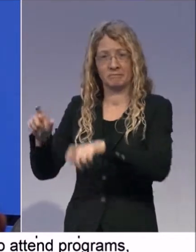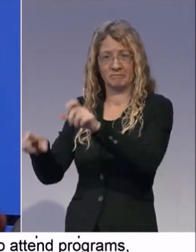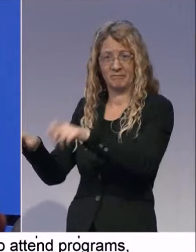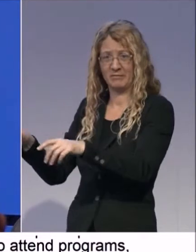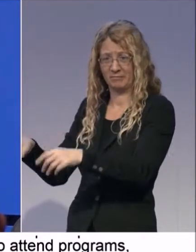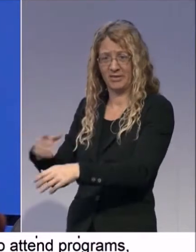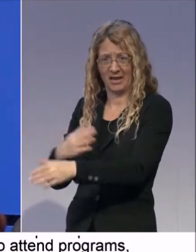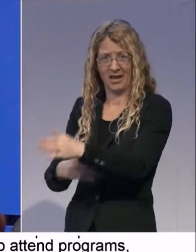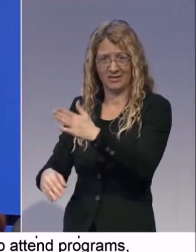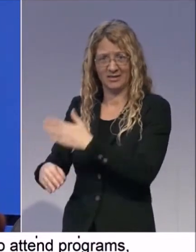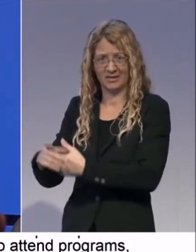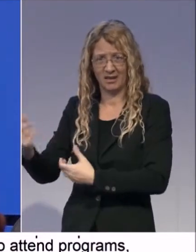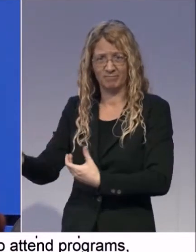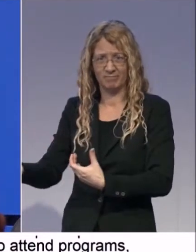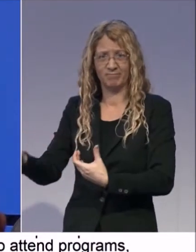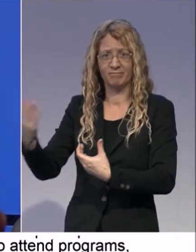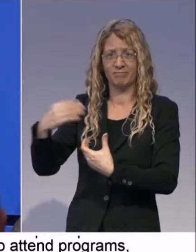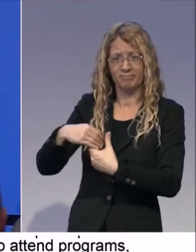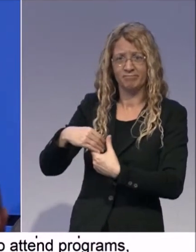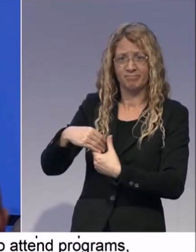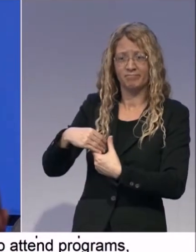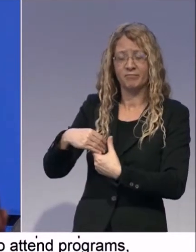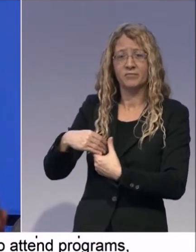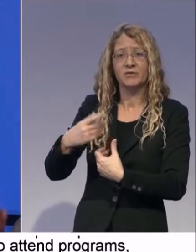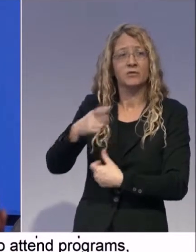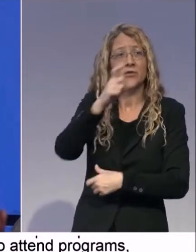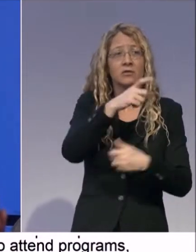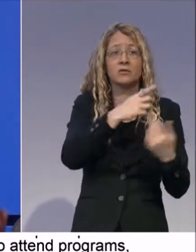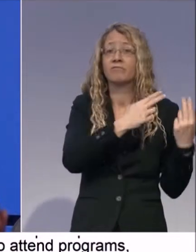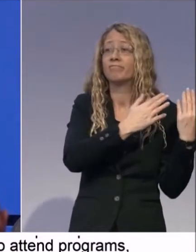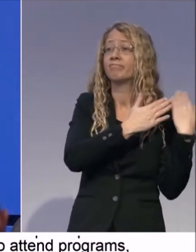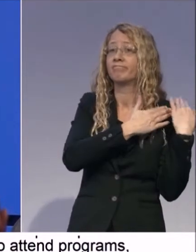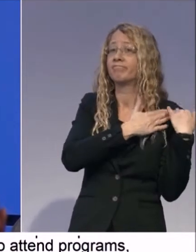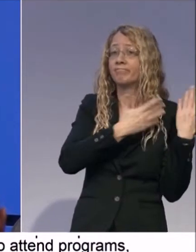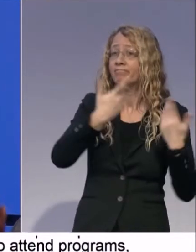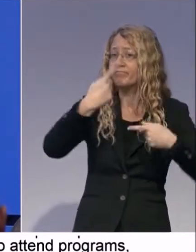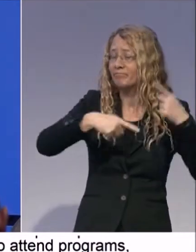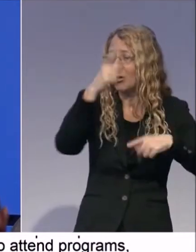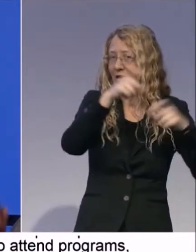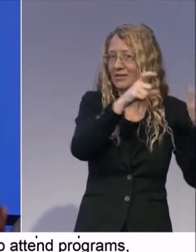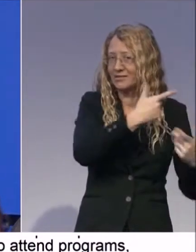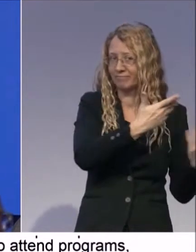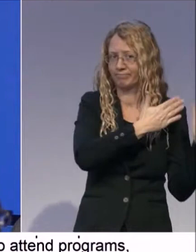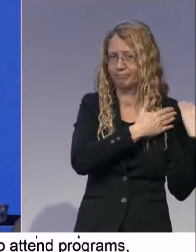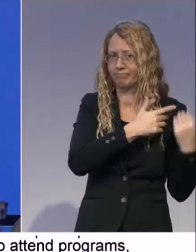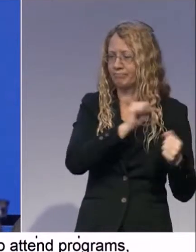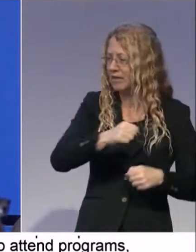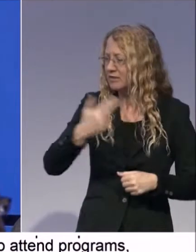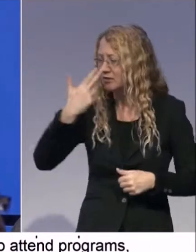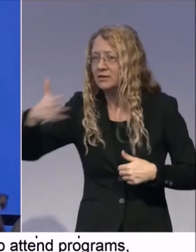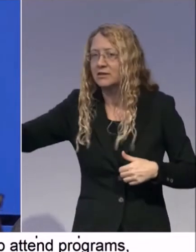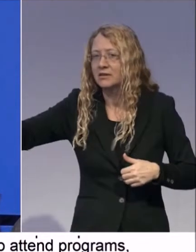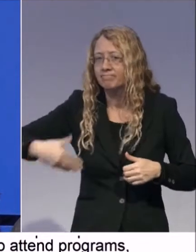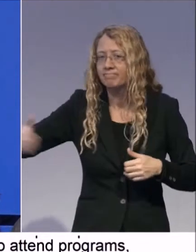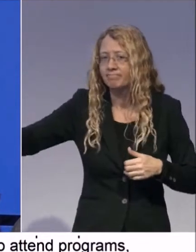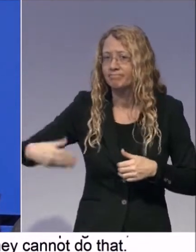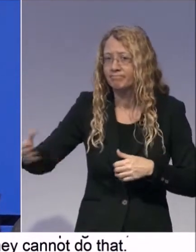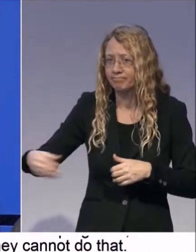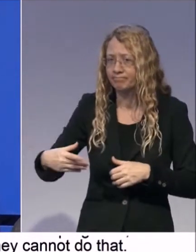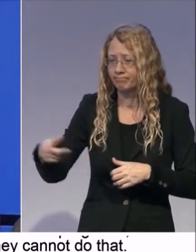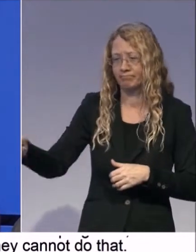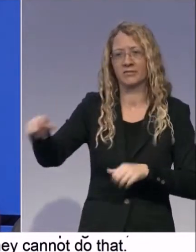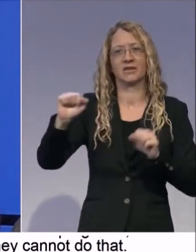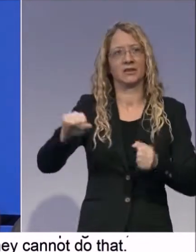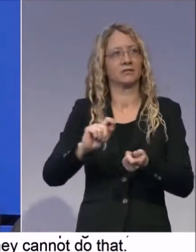resource allocation. And being a leader, being exposed to participate